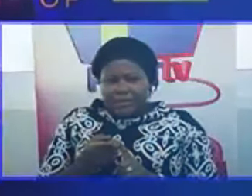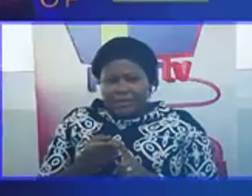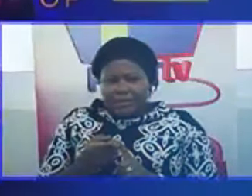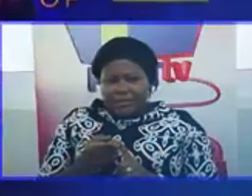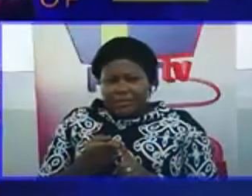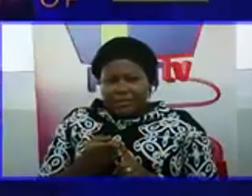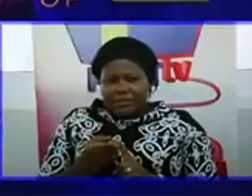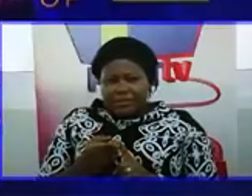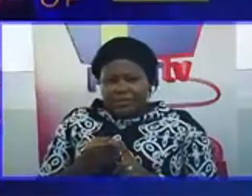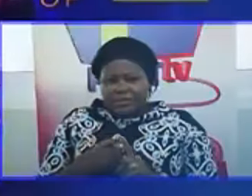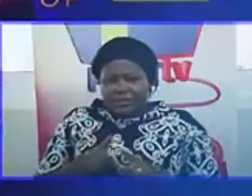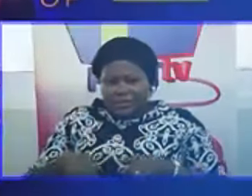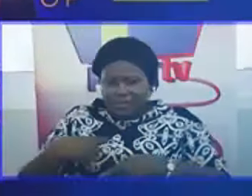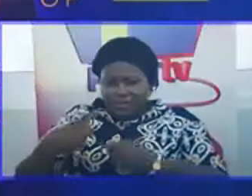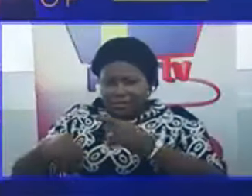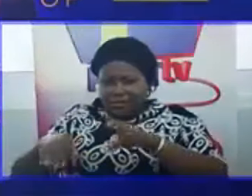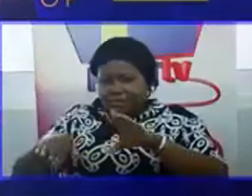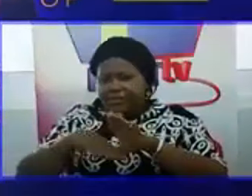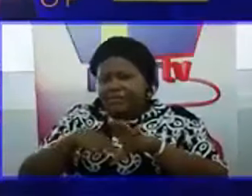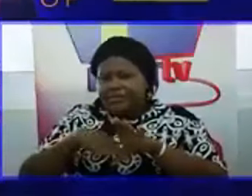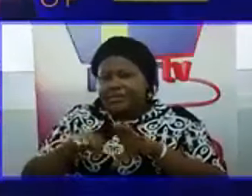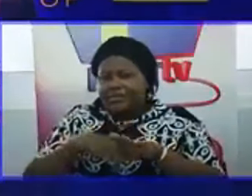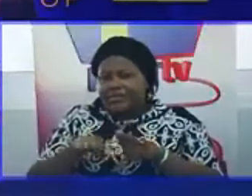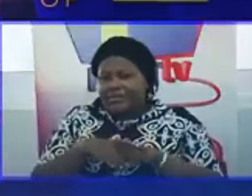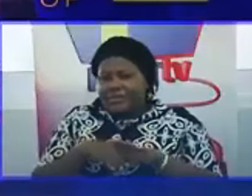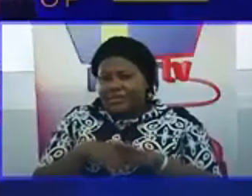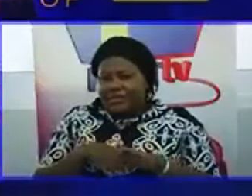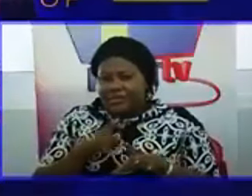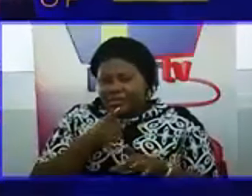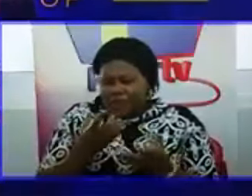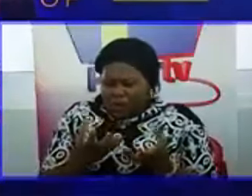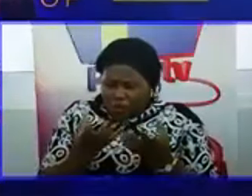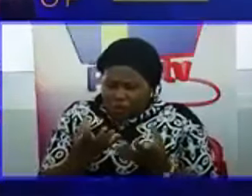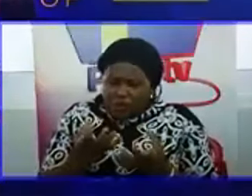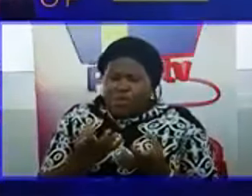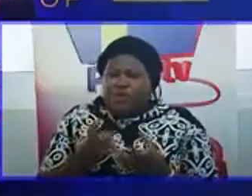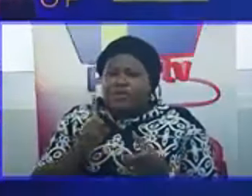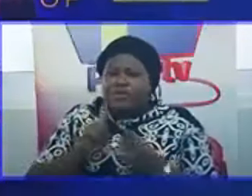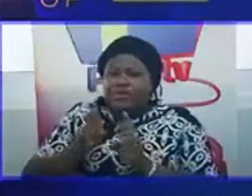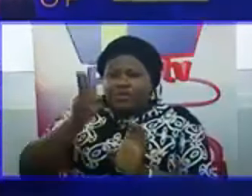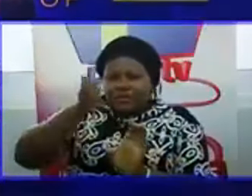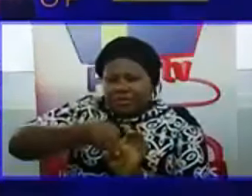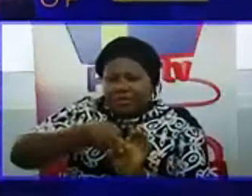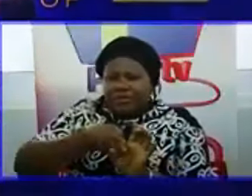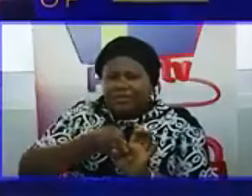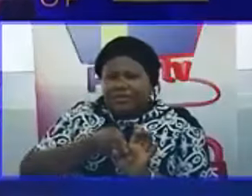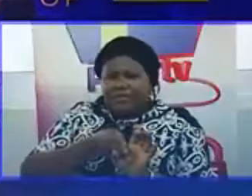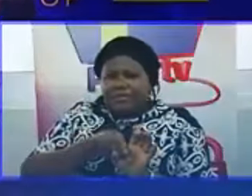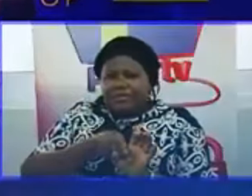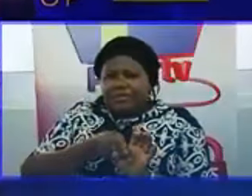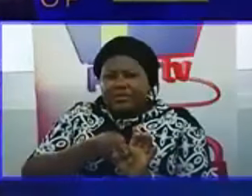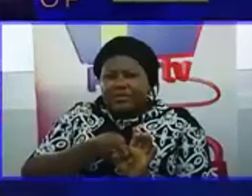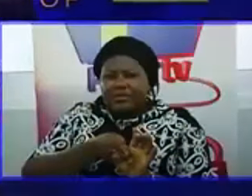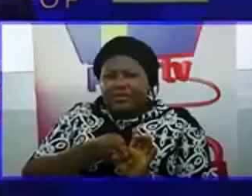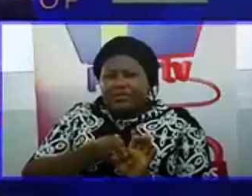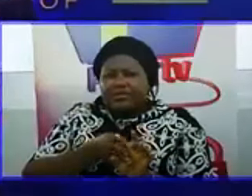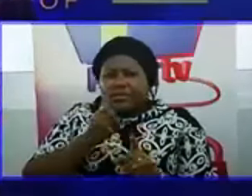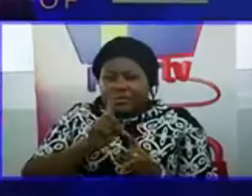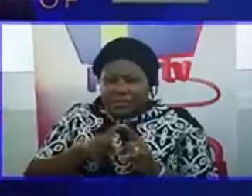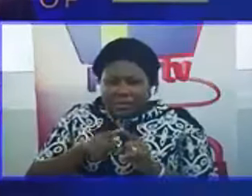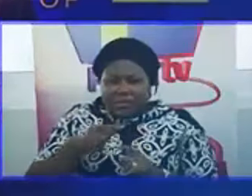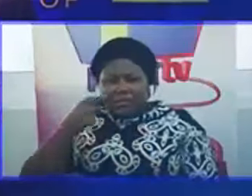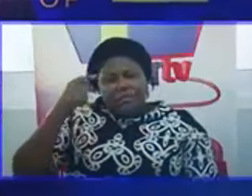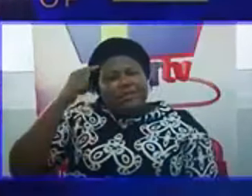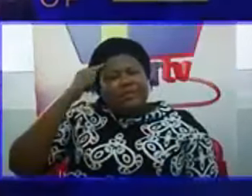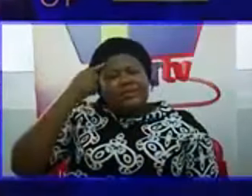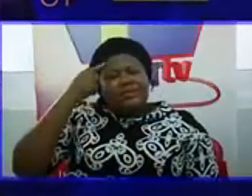going to have a wedding, and I loved to be around. In fact, I thought that as for this one, I